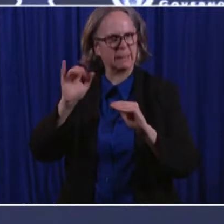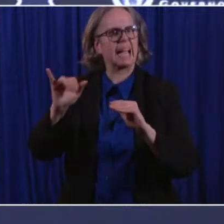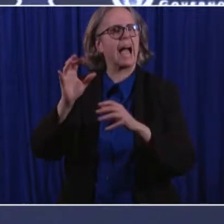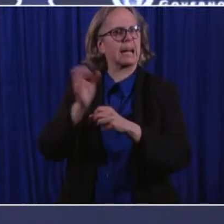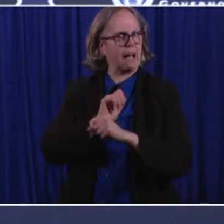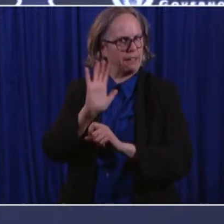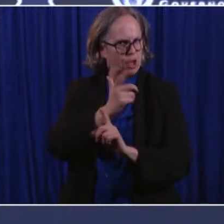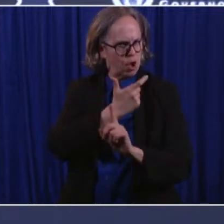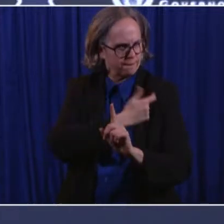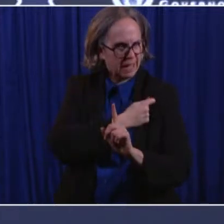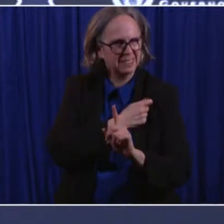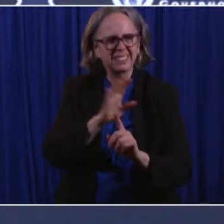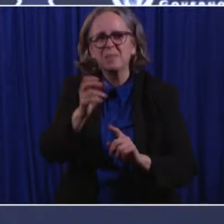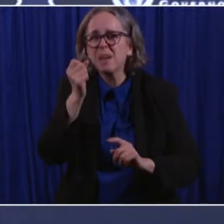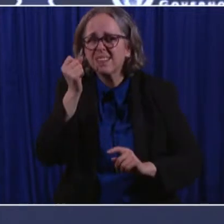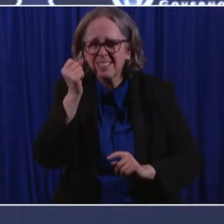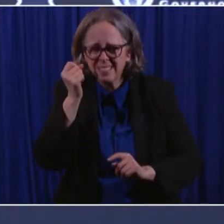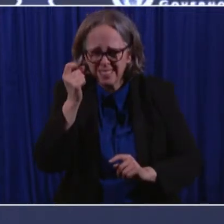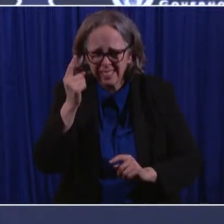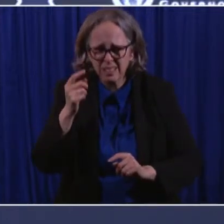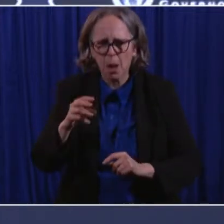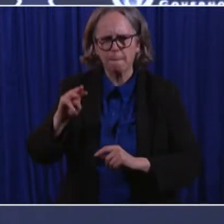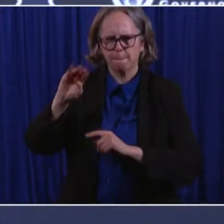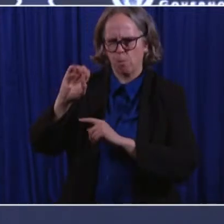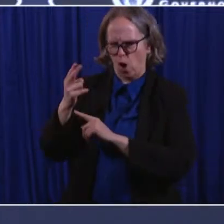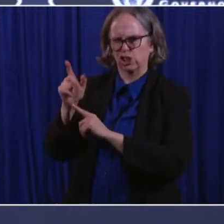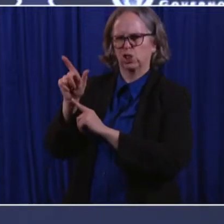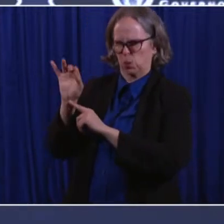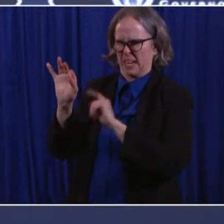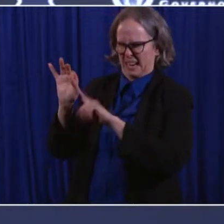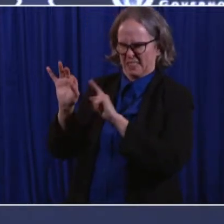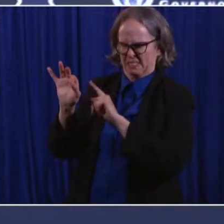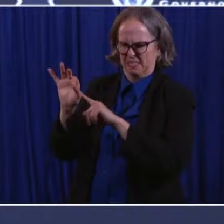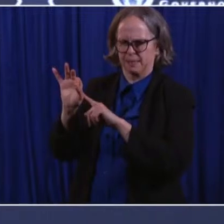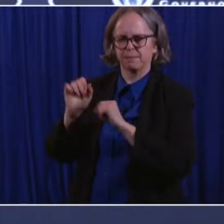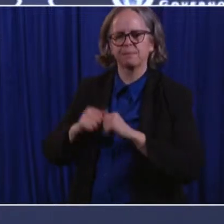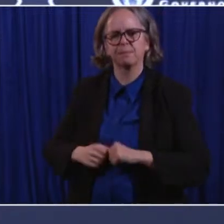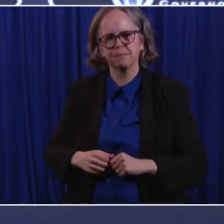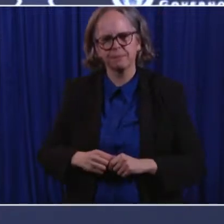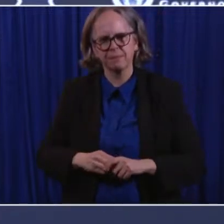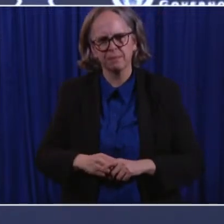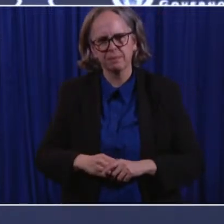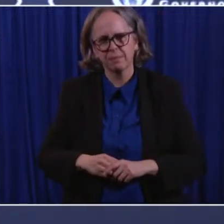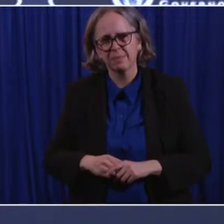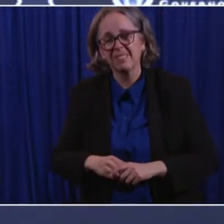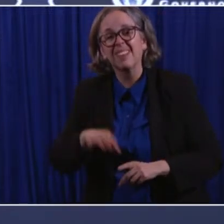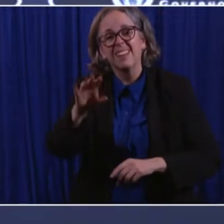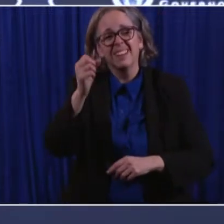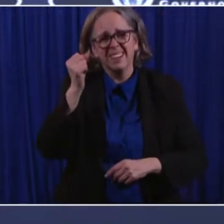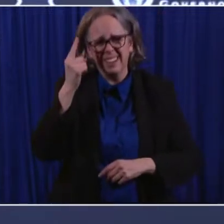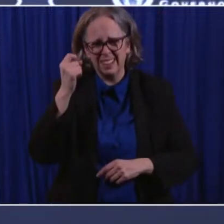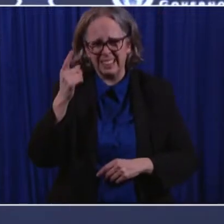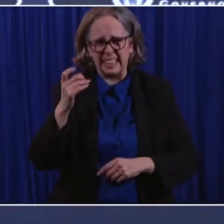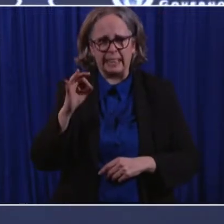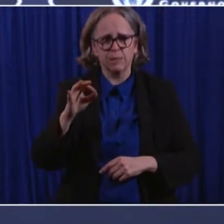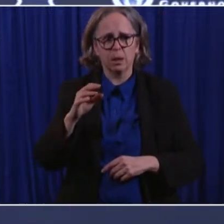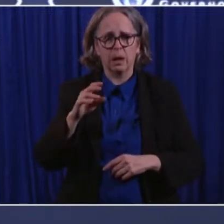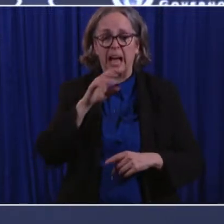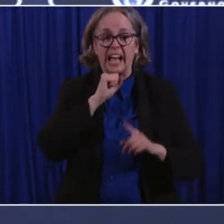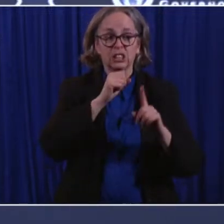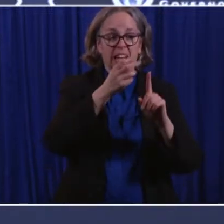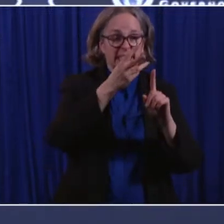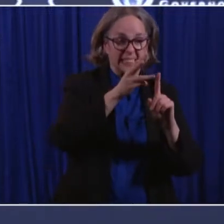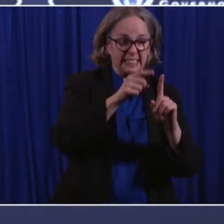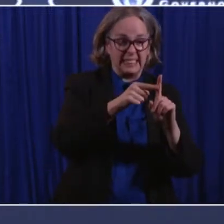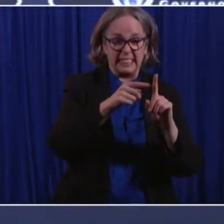29th. I want to note here also, speaking of those who are 16 and 17, now the Pfizer vaccine is the